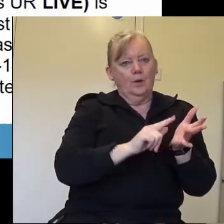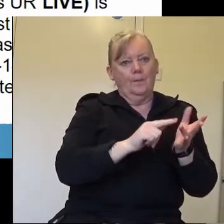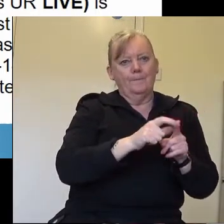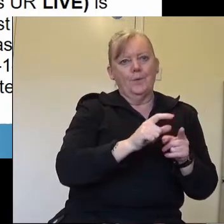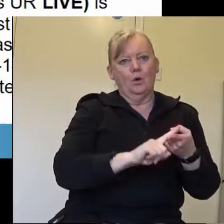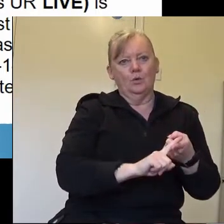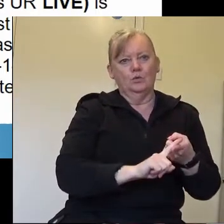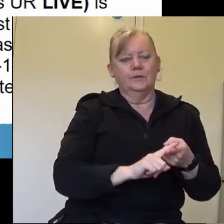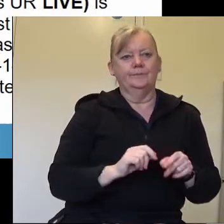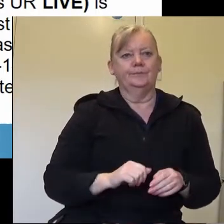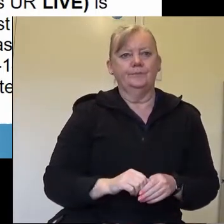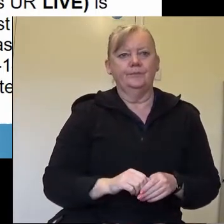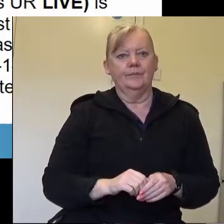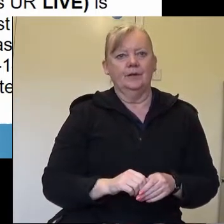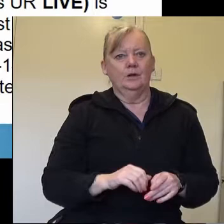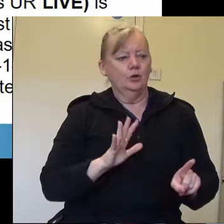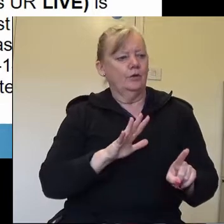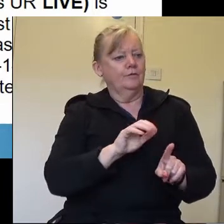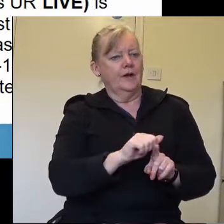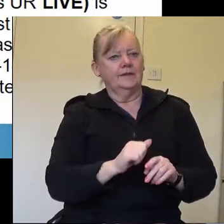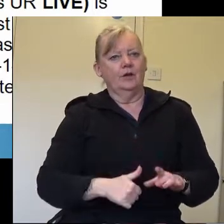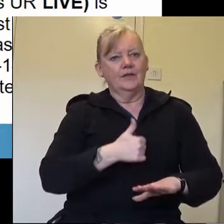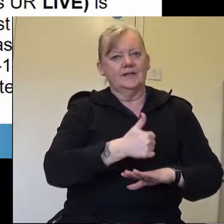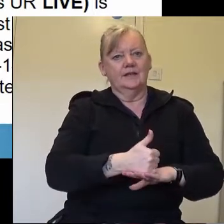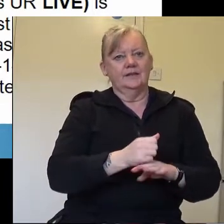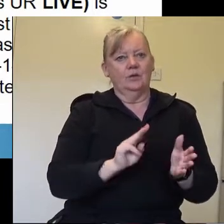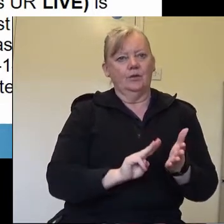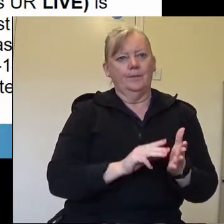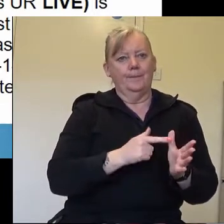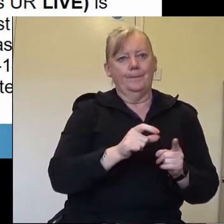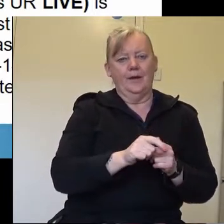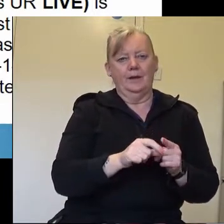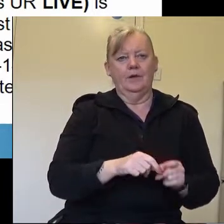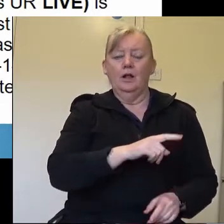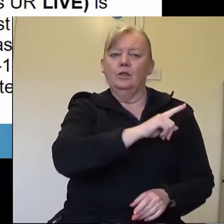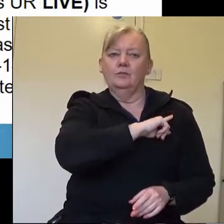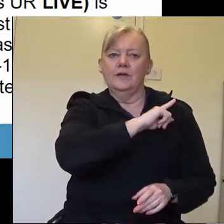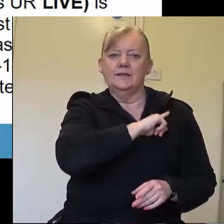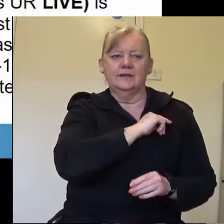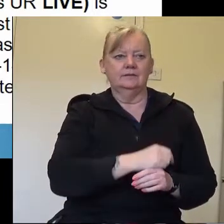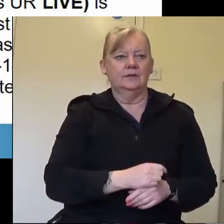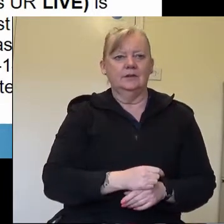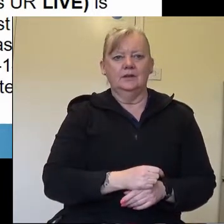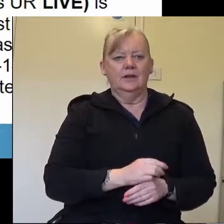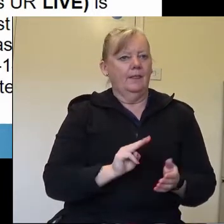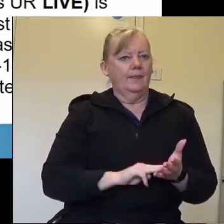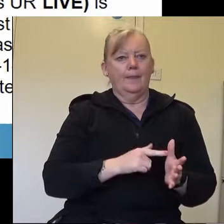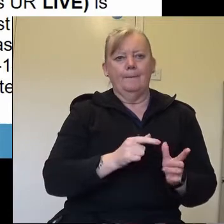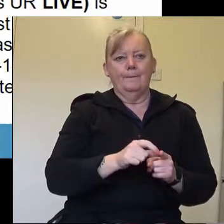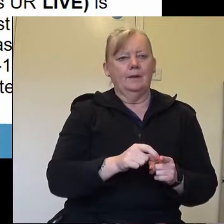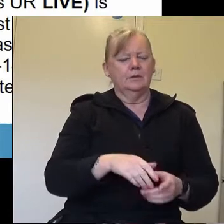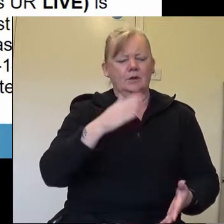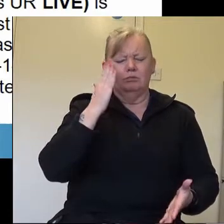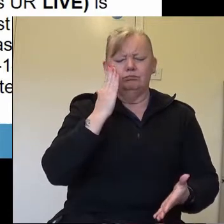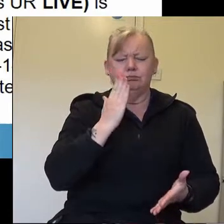head and go to ghost mode, which you can find on the settings on the map. The reason I'm saying that map is